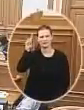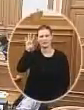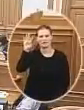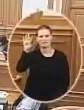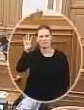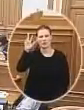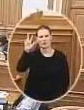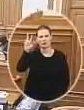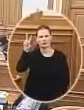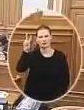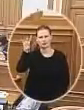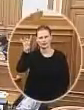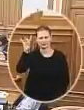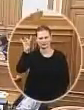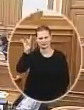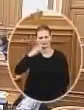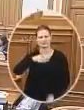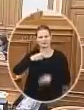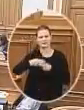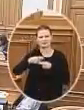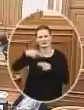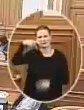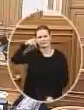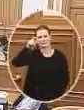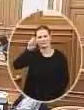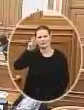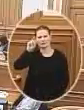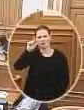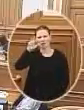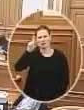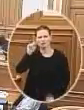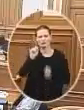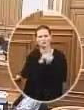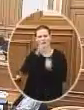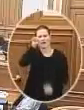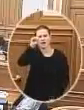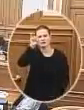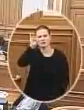701-4328. My name again, Peter Albert, and I work with SFMTA.